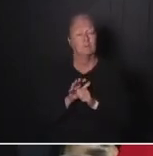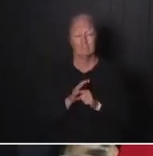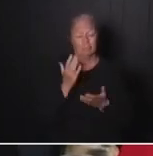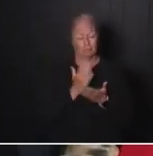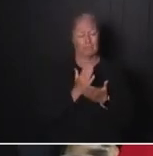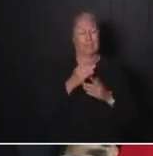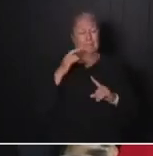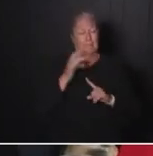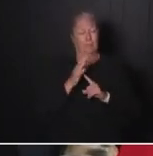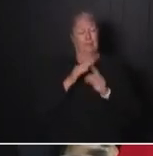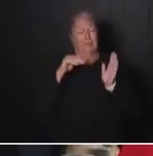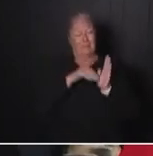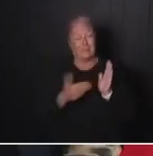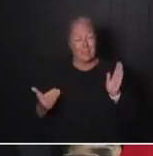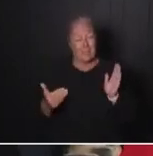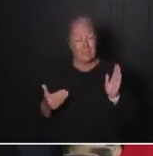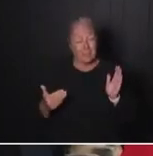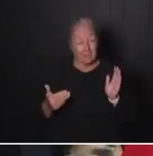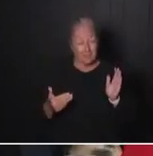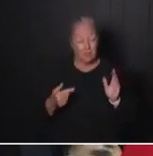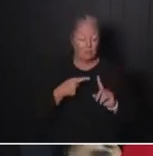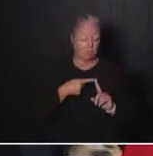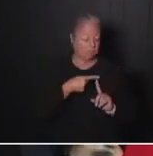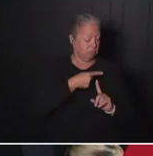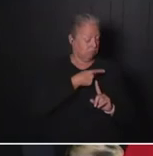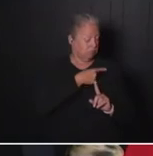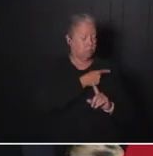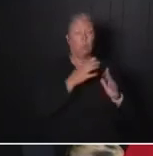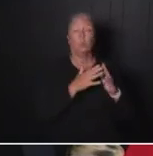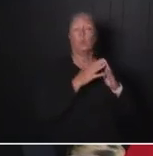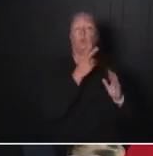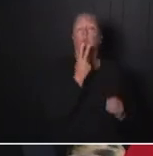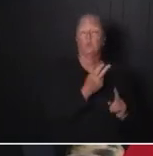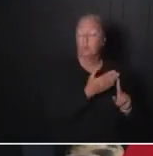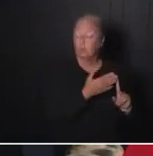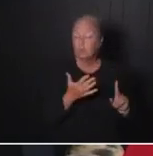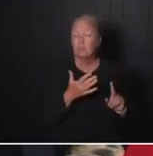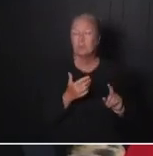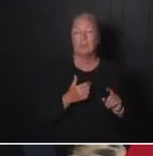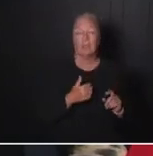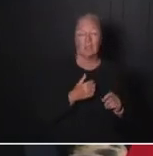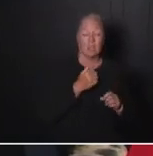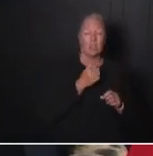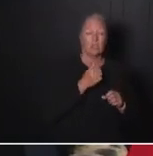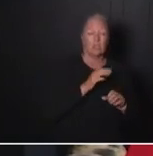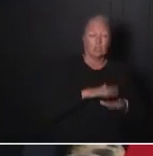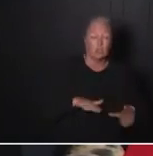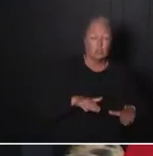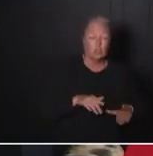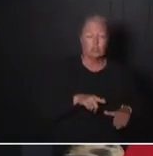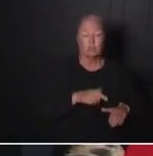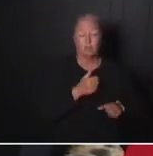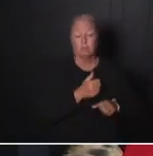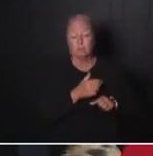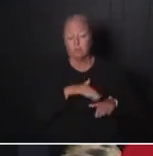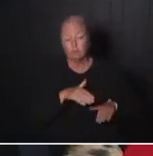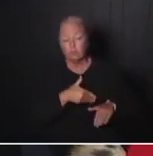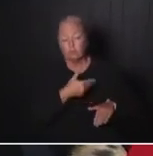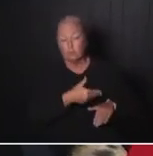any time since the end of the Second World War. And our kids' future and our grandkids' future is all about the next election.